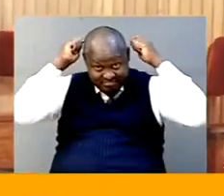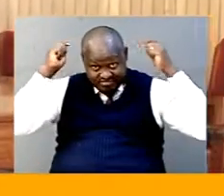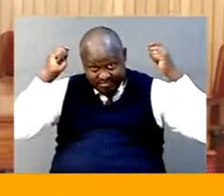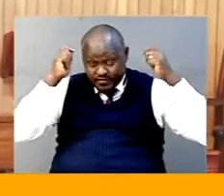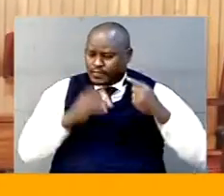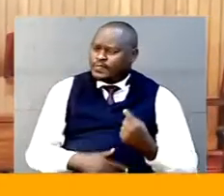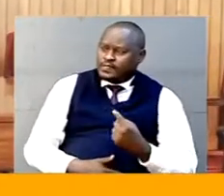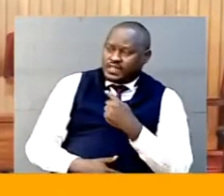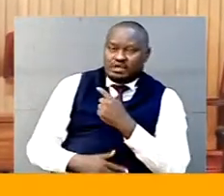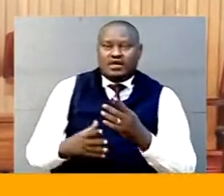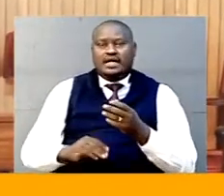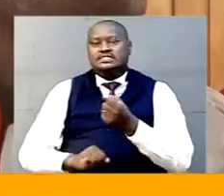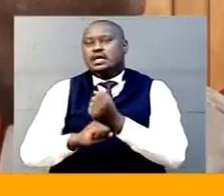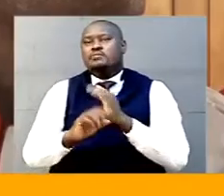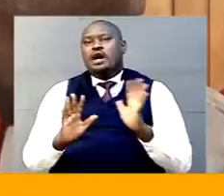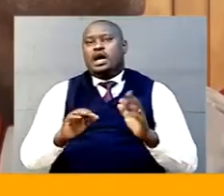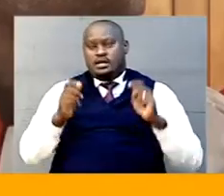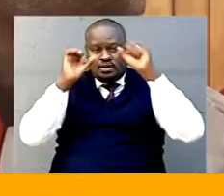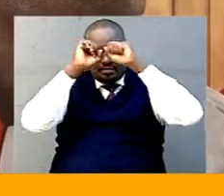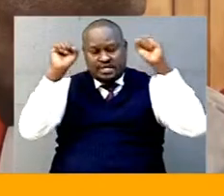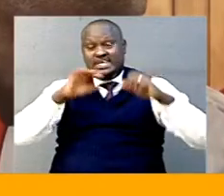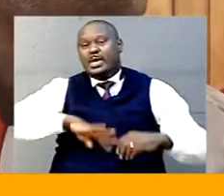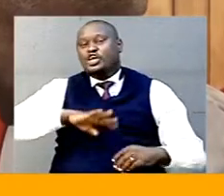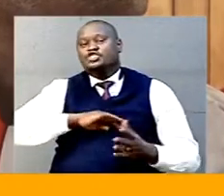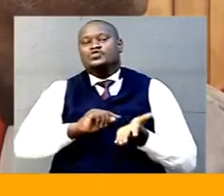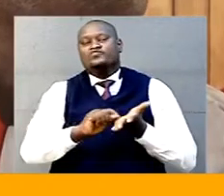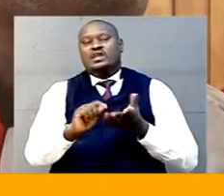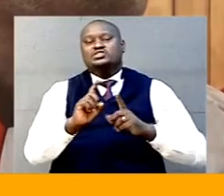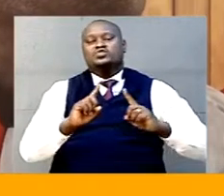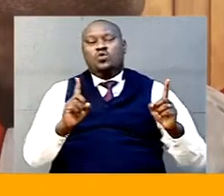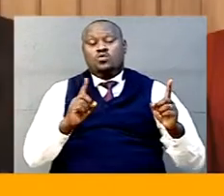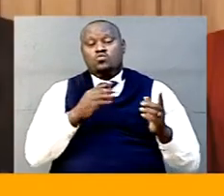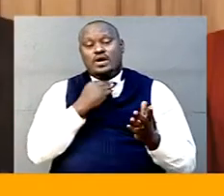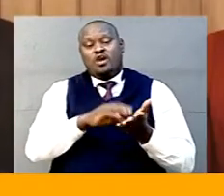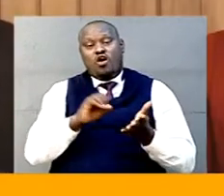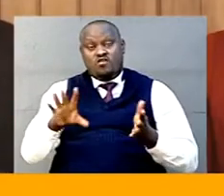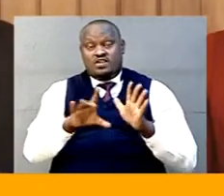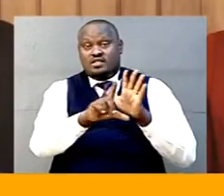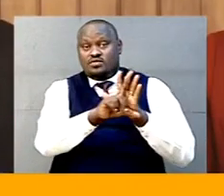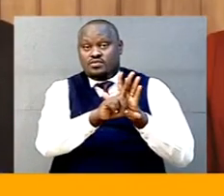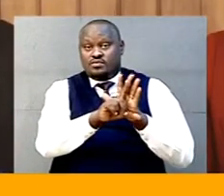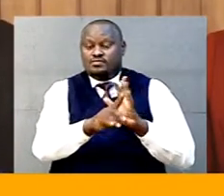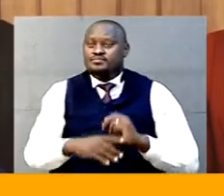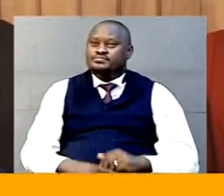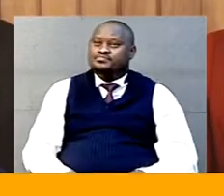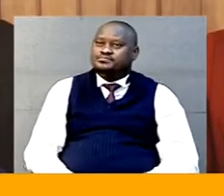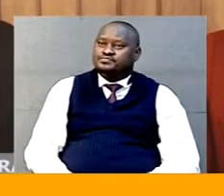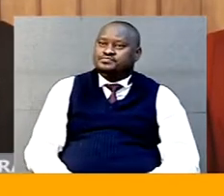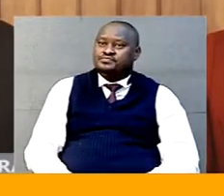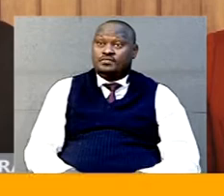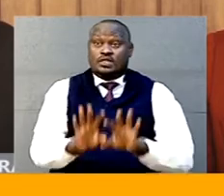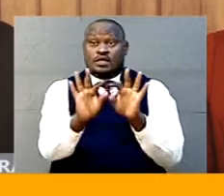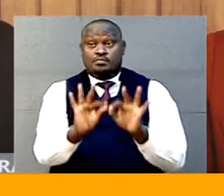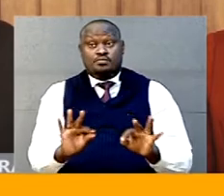opposed to the amendment of the presidential age limit want the bill dropped. In this bipartisan manner, we would like to